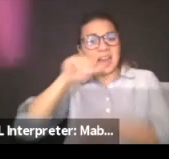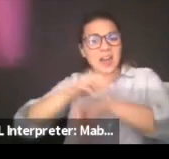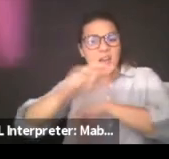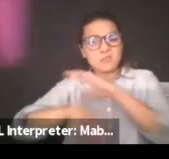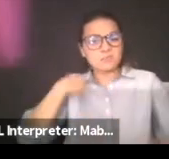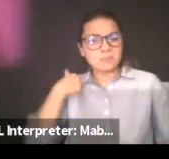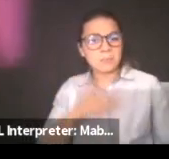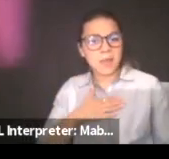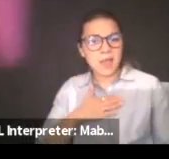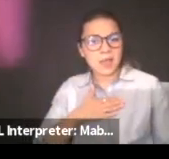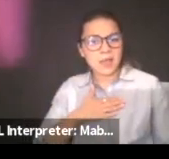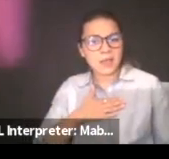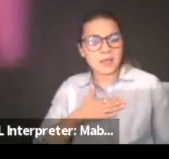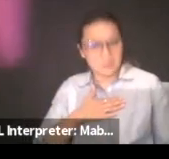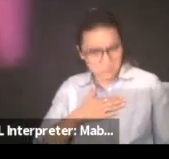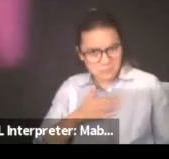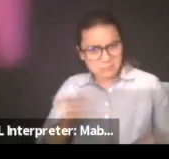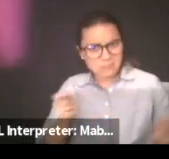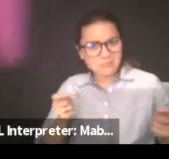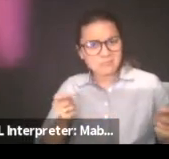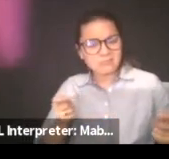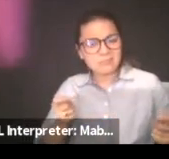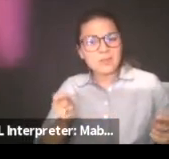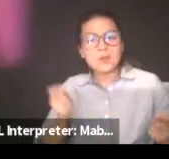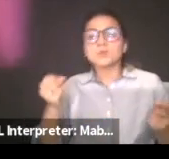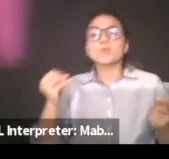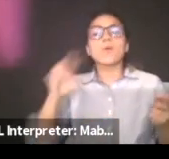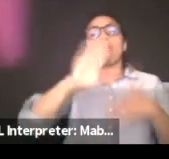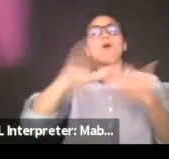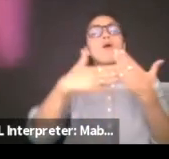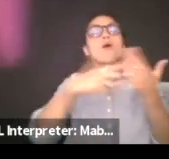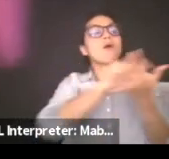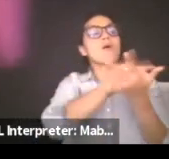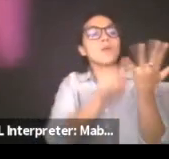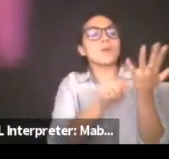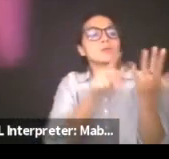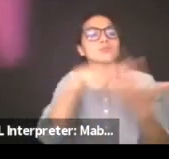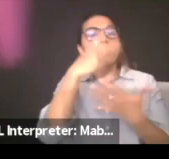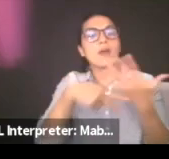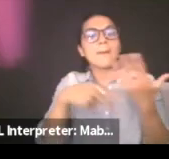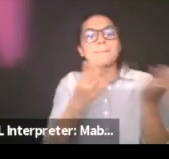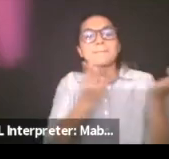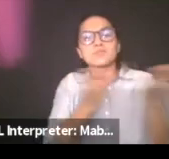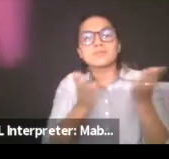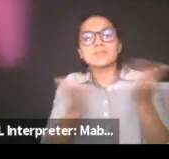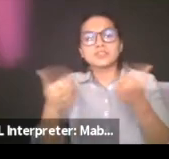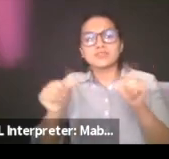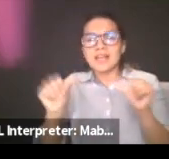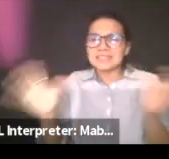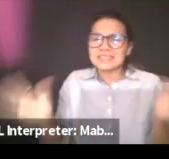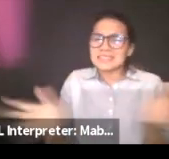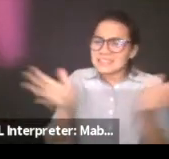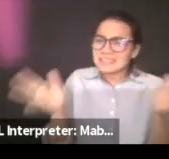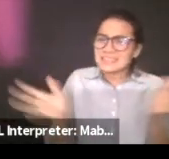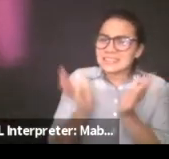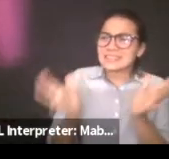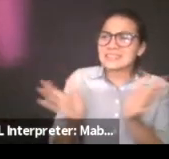experience. But concurrently, these folks were working to kind of shift patriarchy in all of its forms in the public